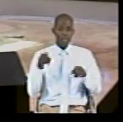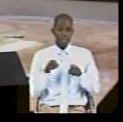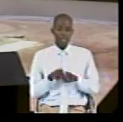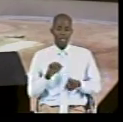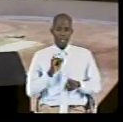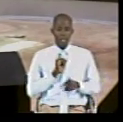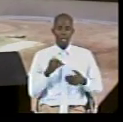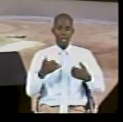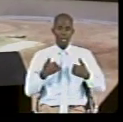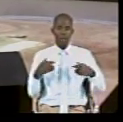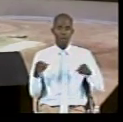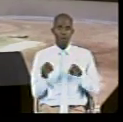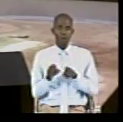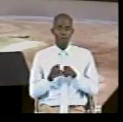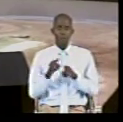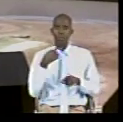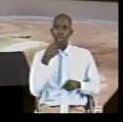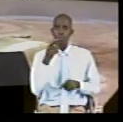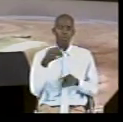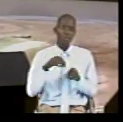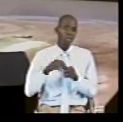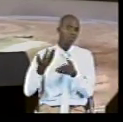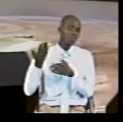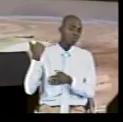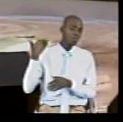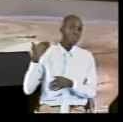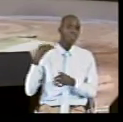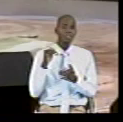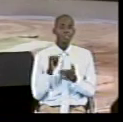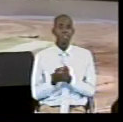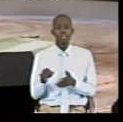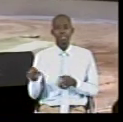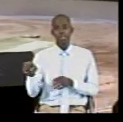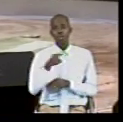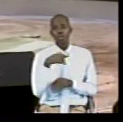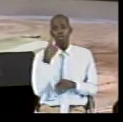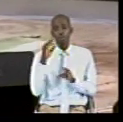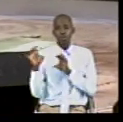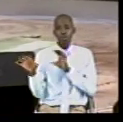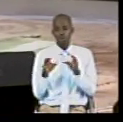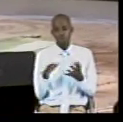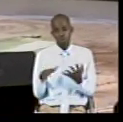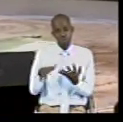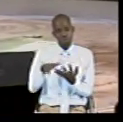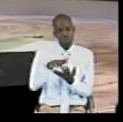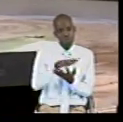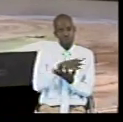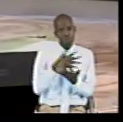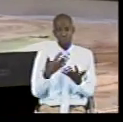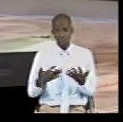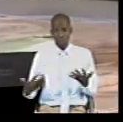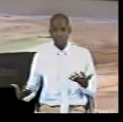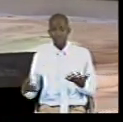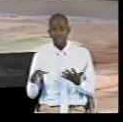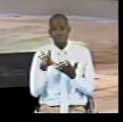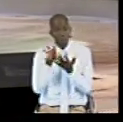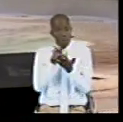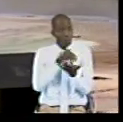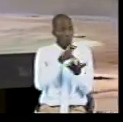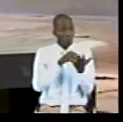told you in time past, that they which do such things, emulation included, shall